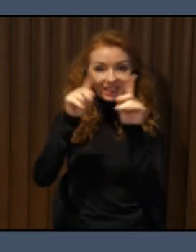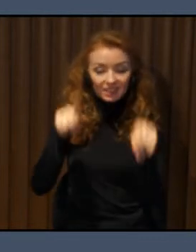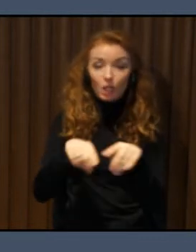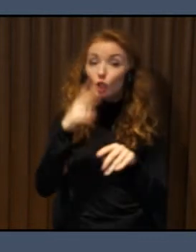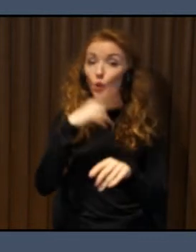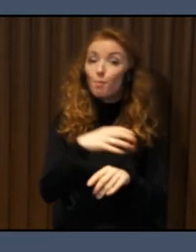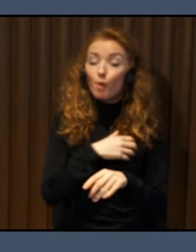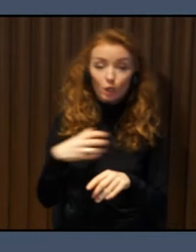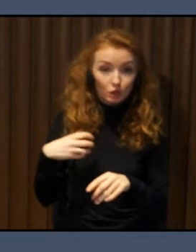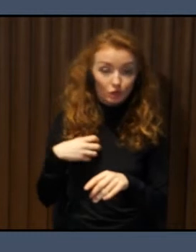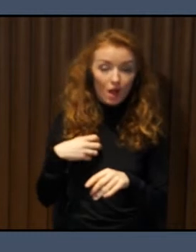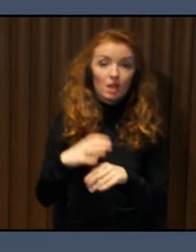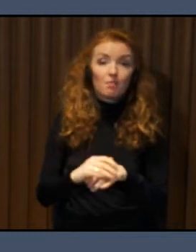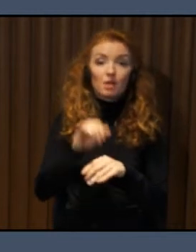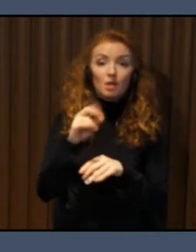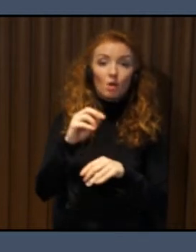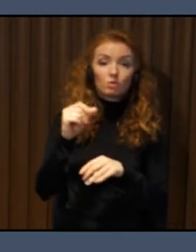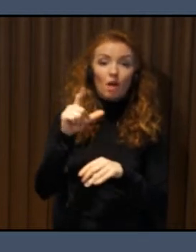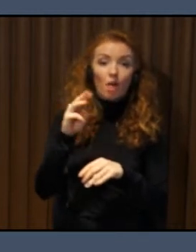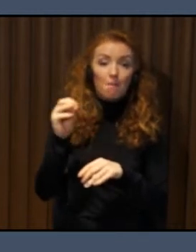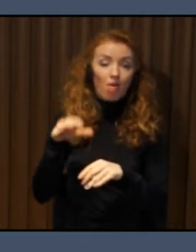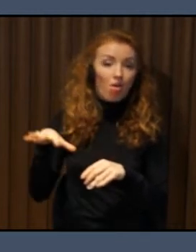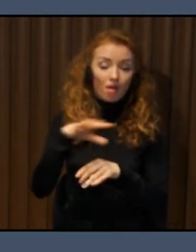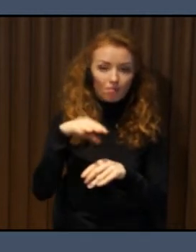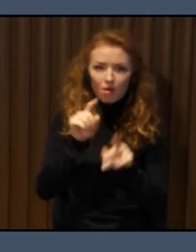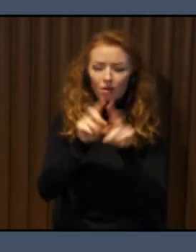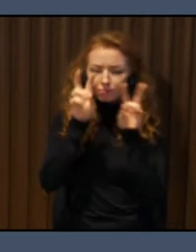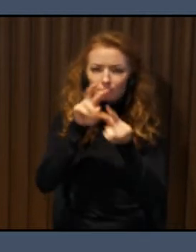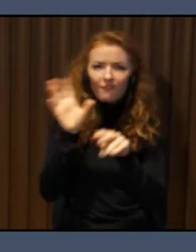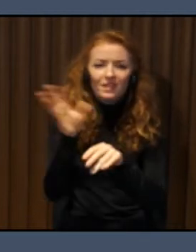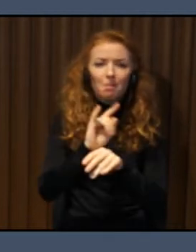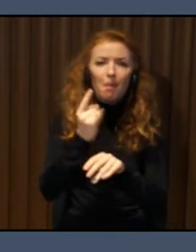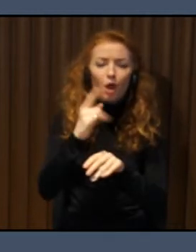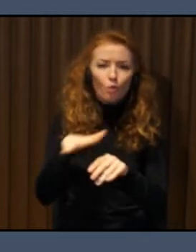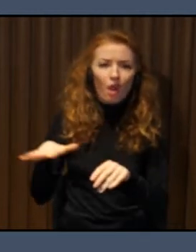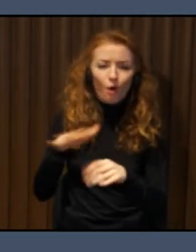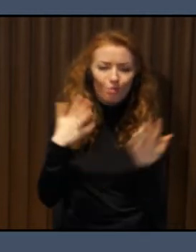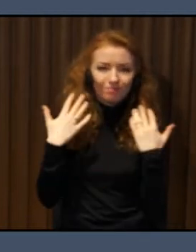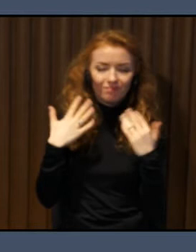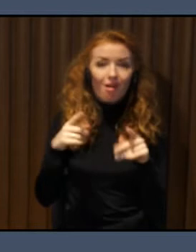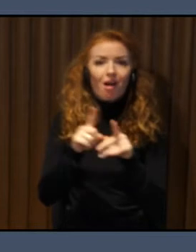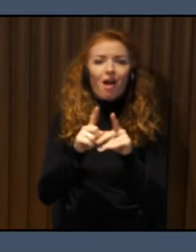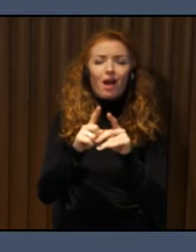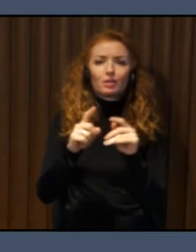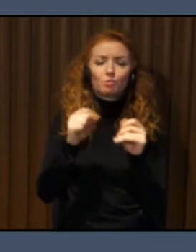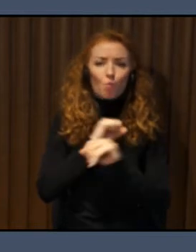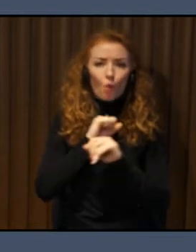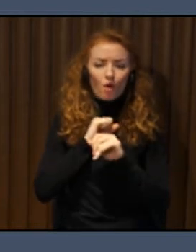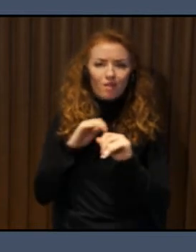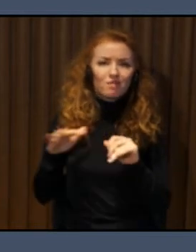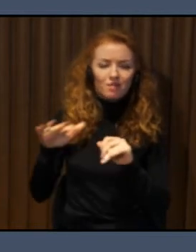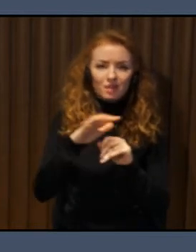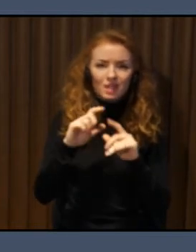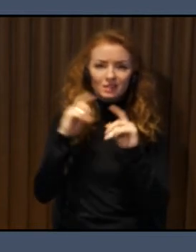of the playgrounds, stadiums, and small public areas. In Modi'in, a city in the center of Israel, we did all of